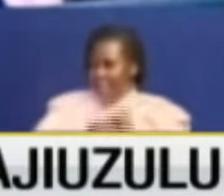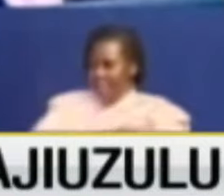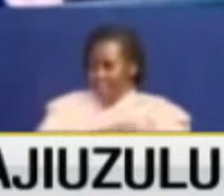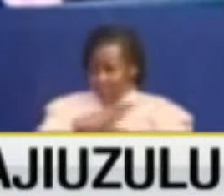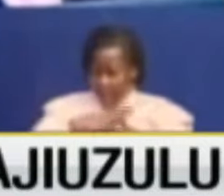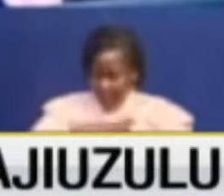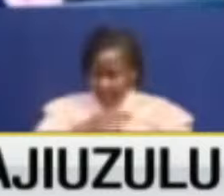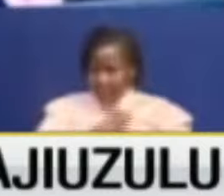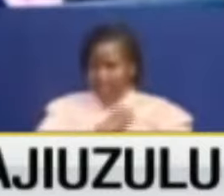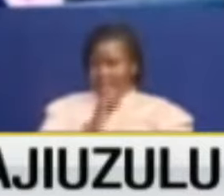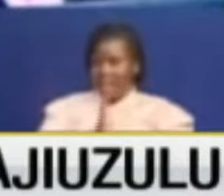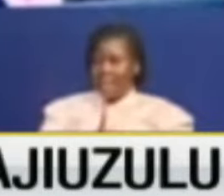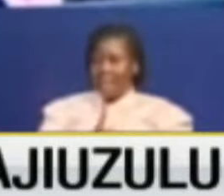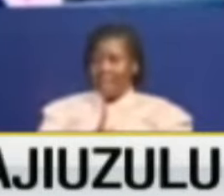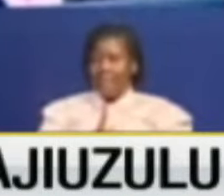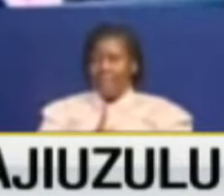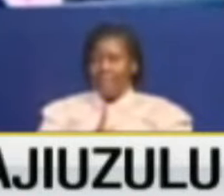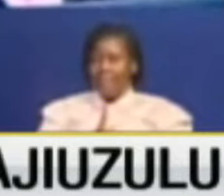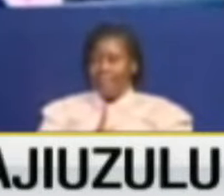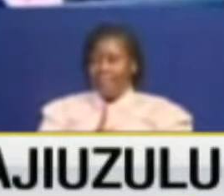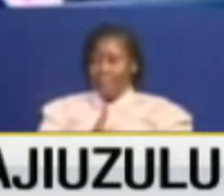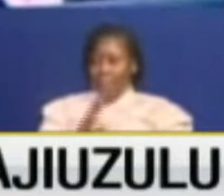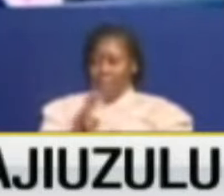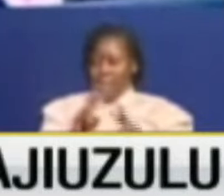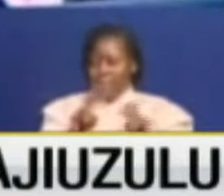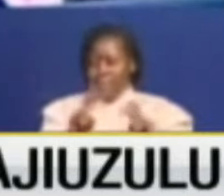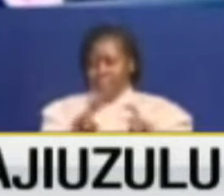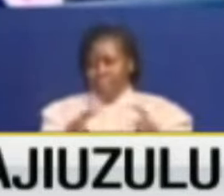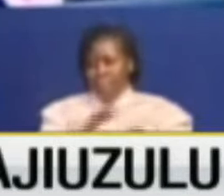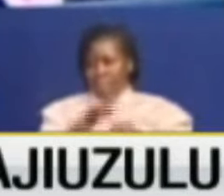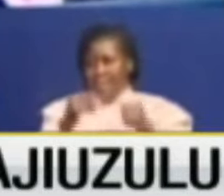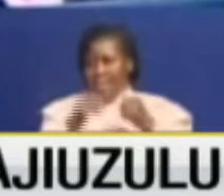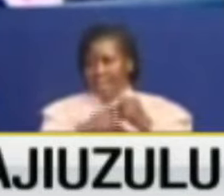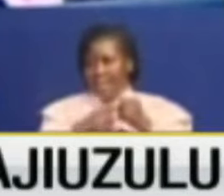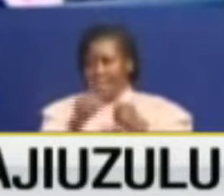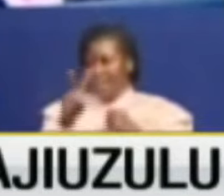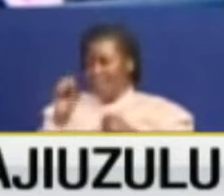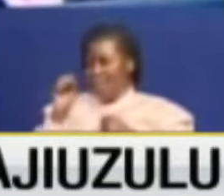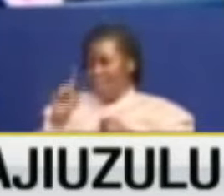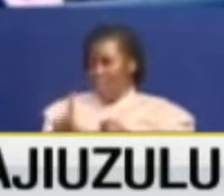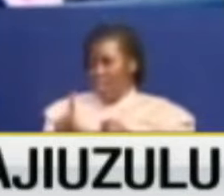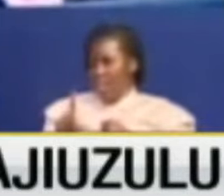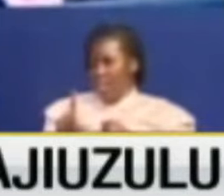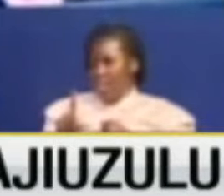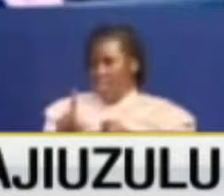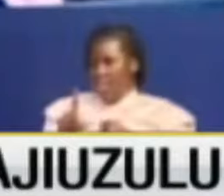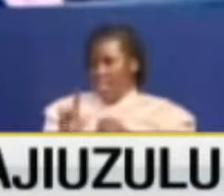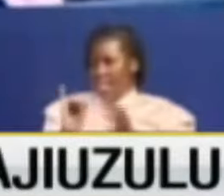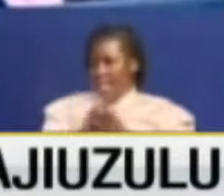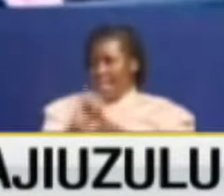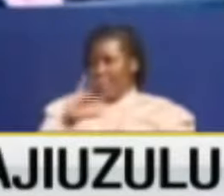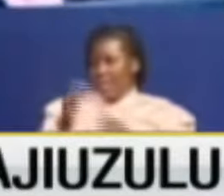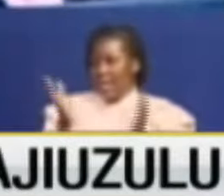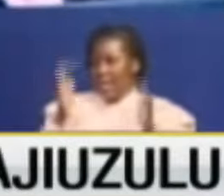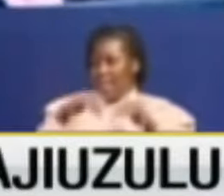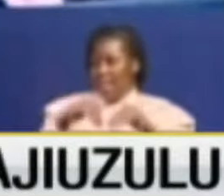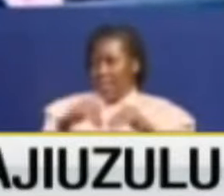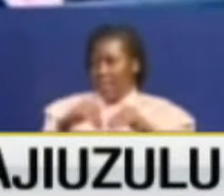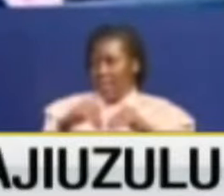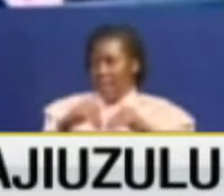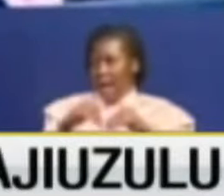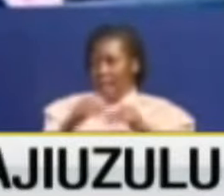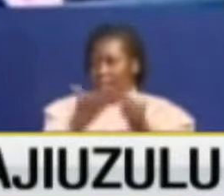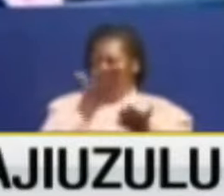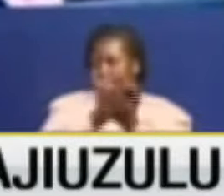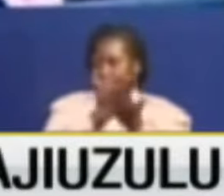Distinguished senators, you will go through all the 6 volumes that the county assembly has presented before